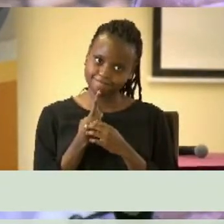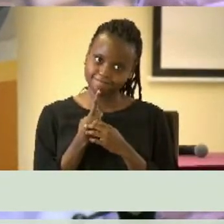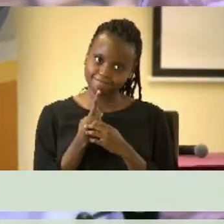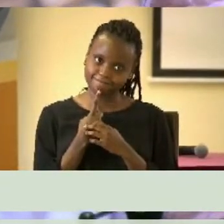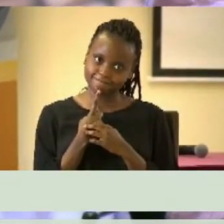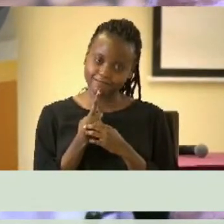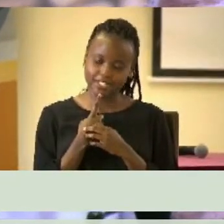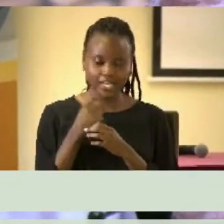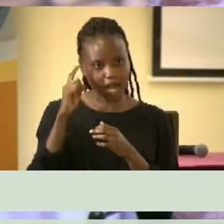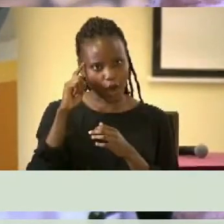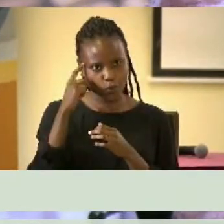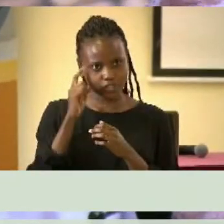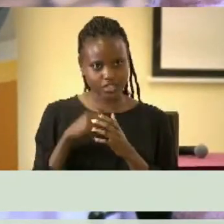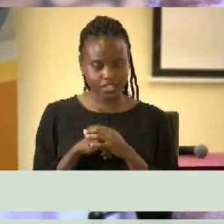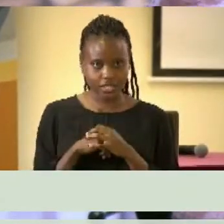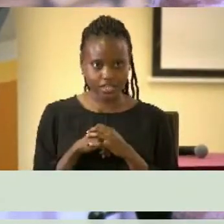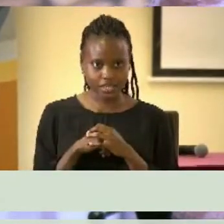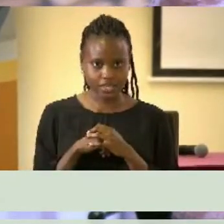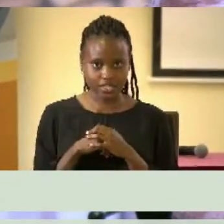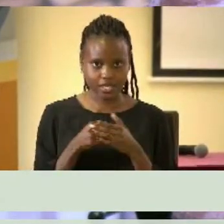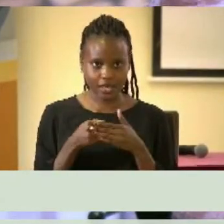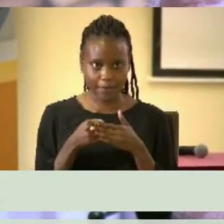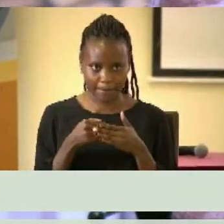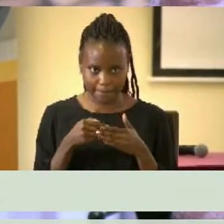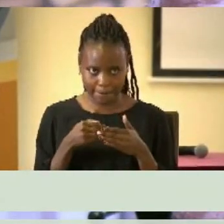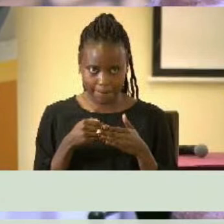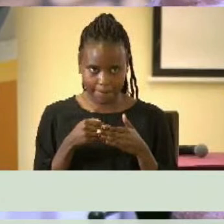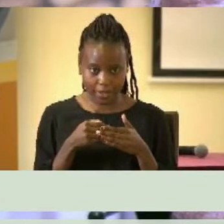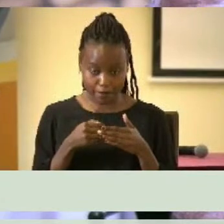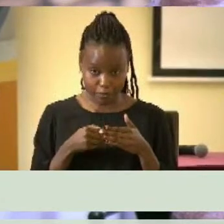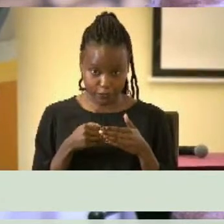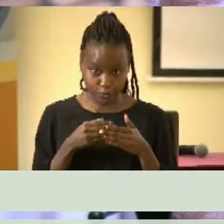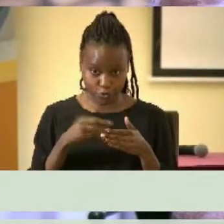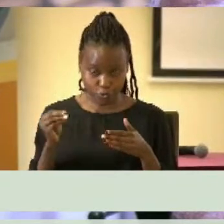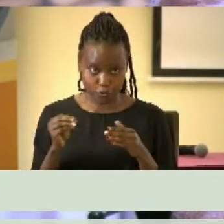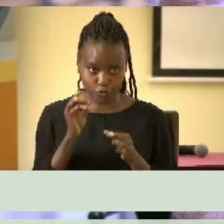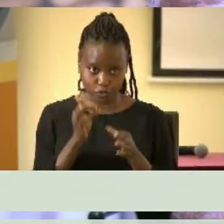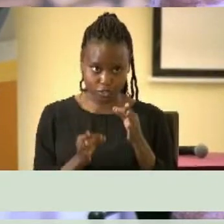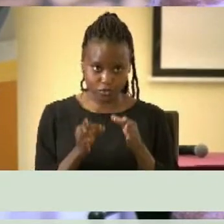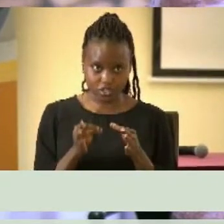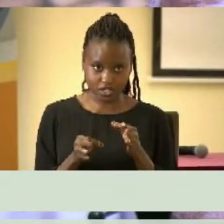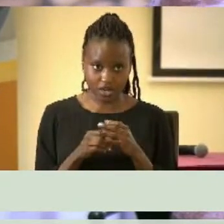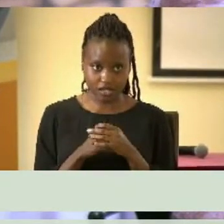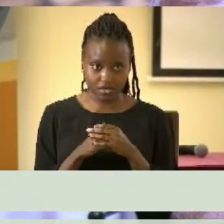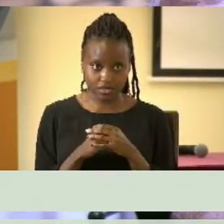I was just thinking, who's before you come to the judiciary,